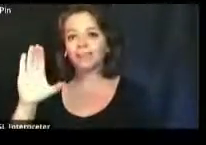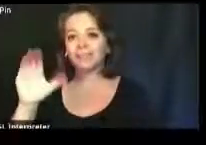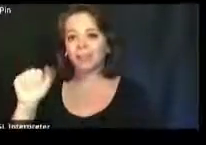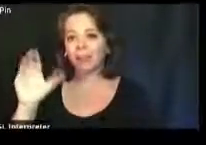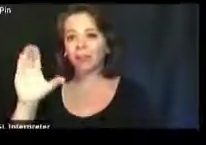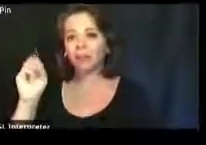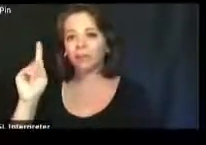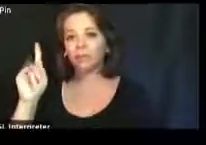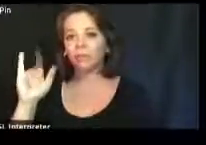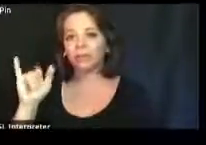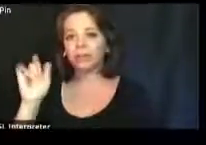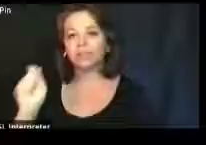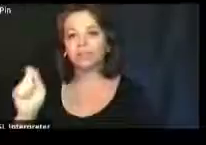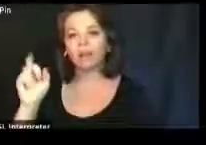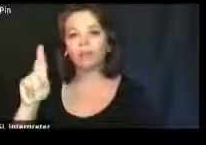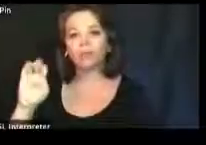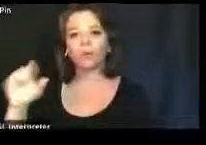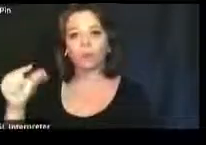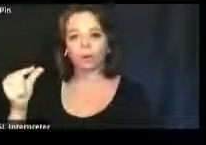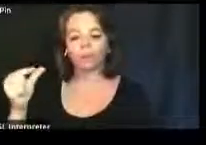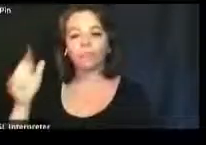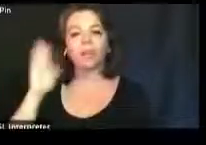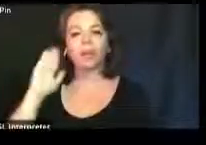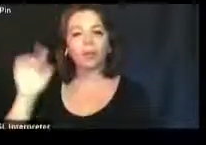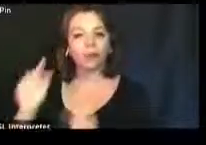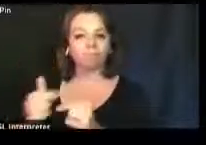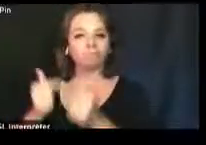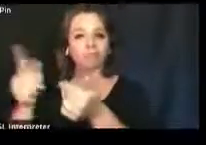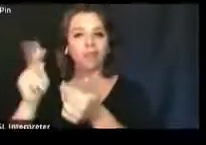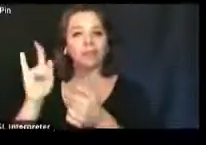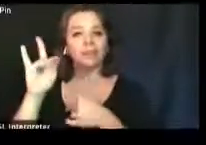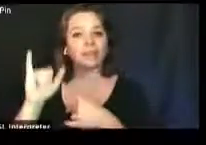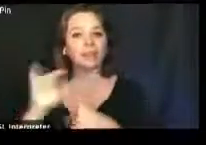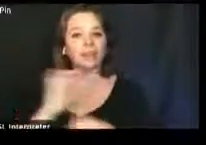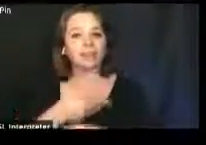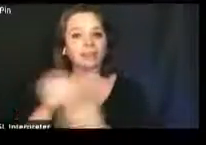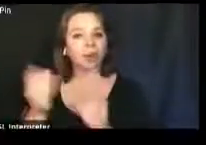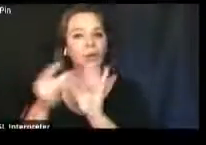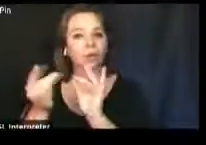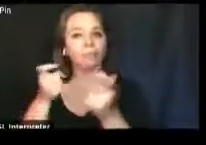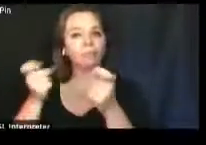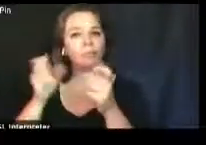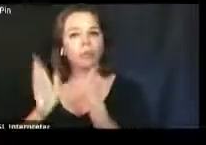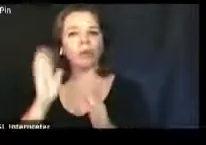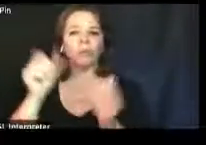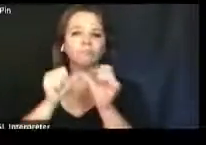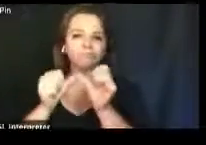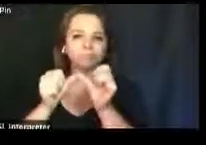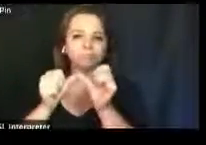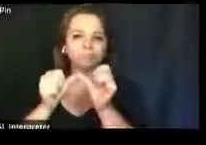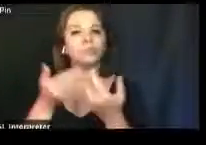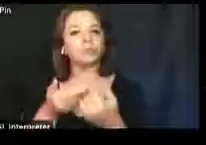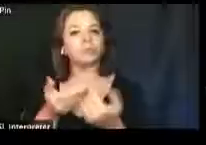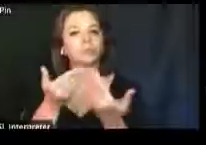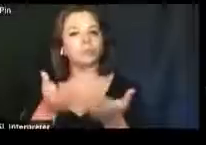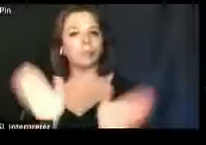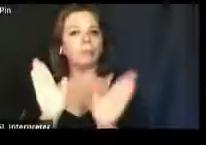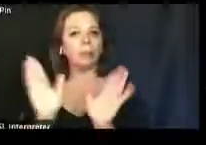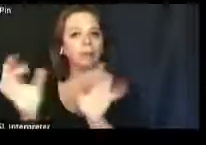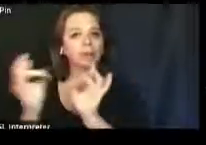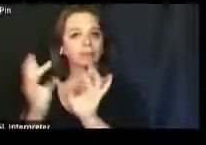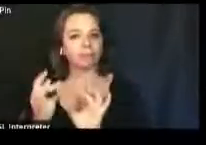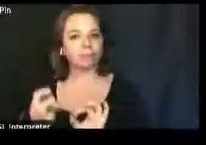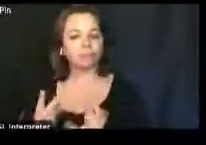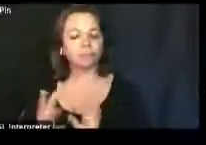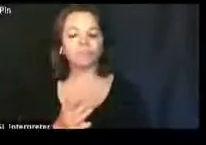drawmycacommunity.org. I will pass this over to Katie, our comment moderator, to continue with public input. We will start with